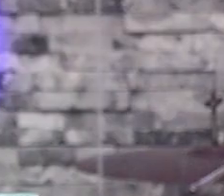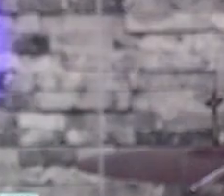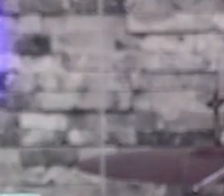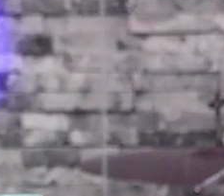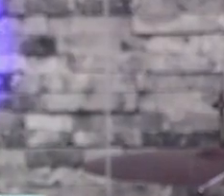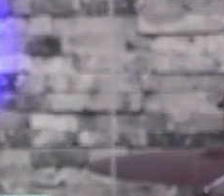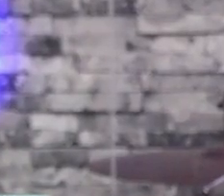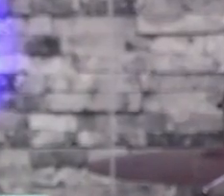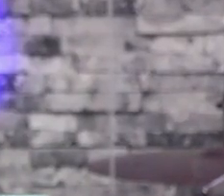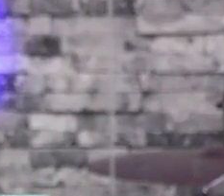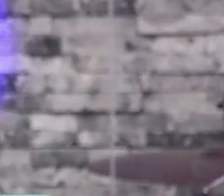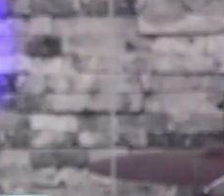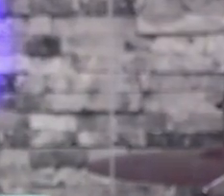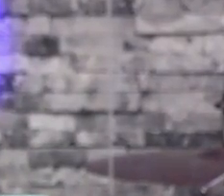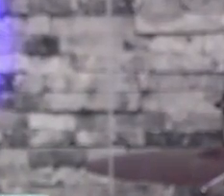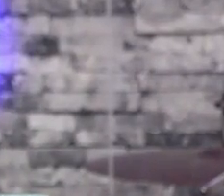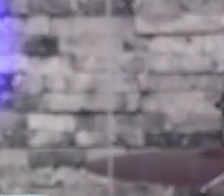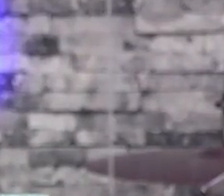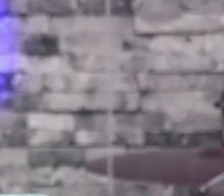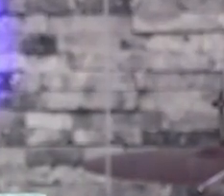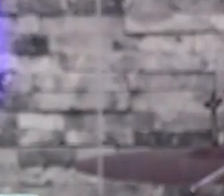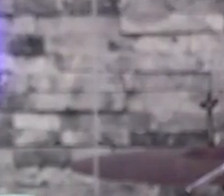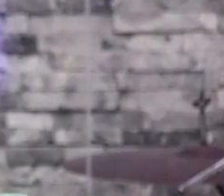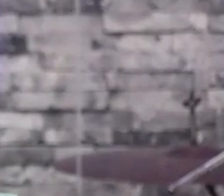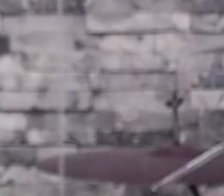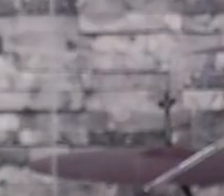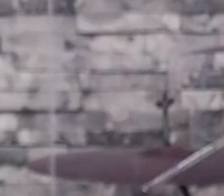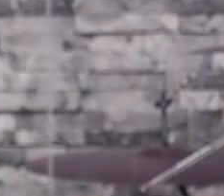but is an instruction from God through His Word.